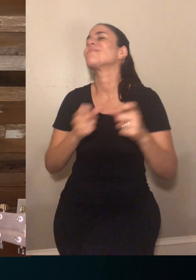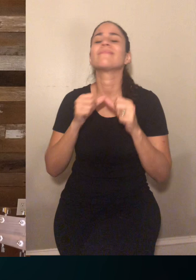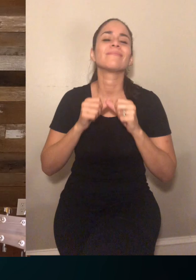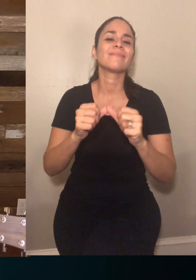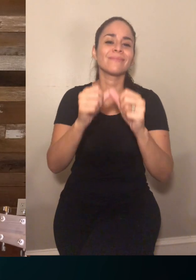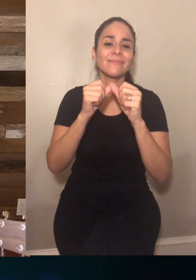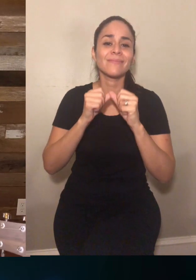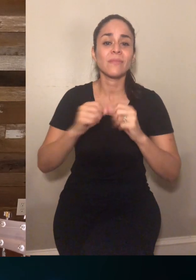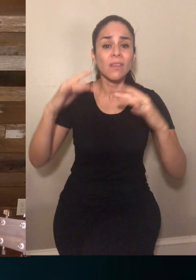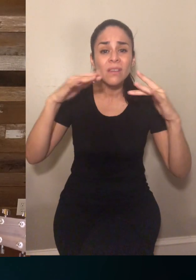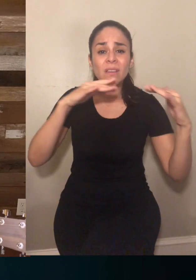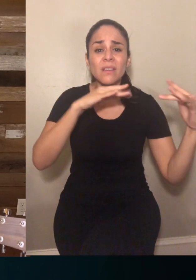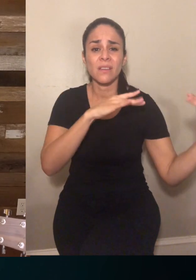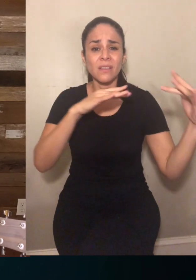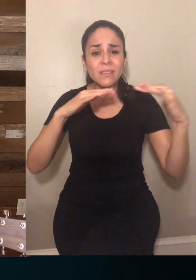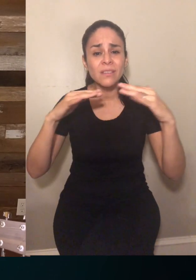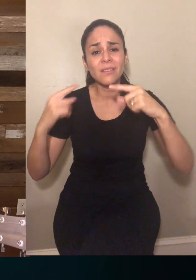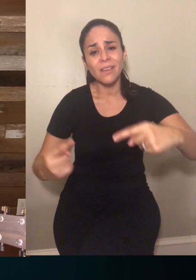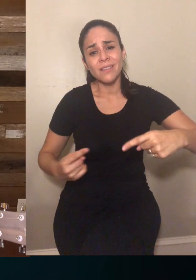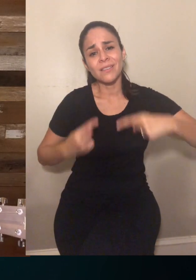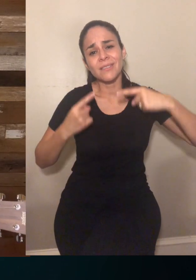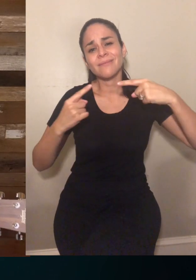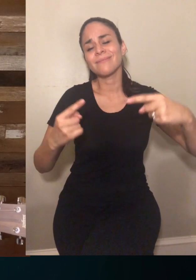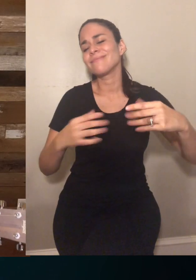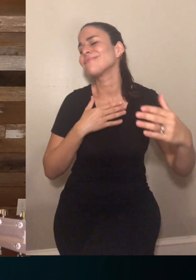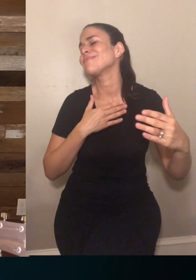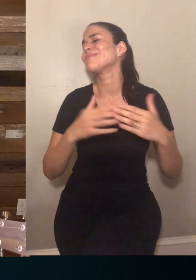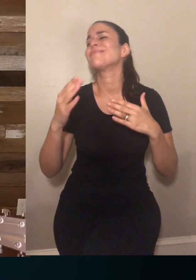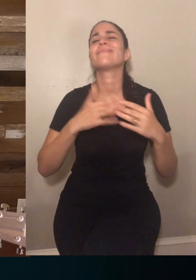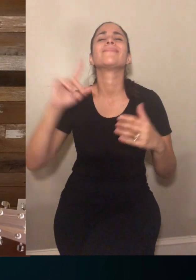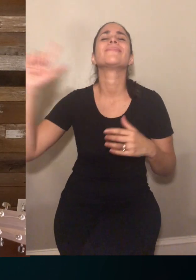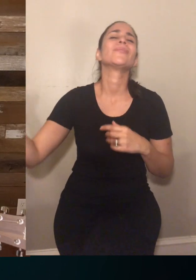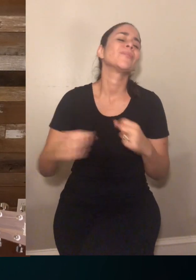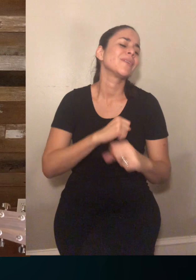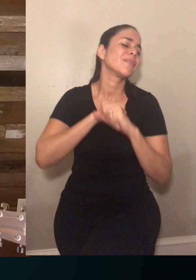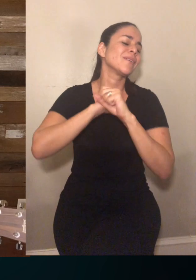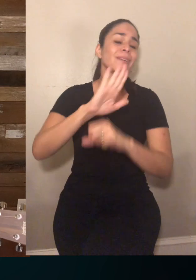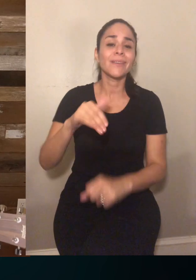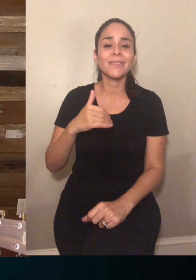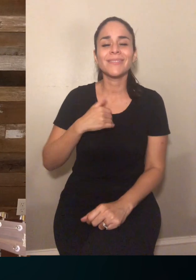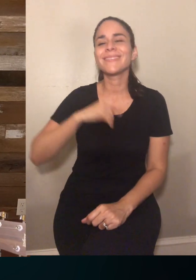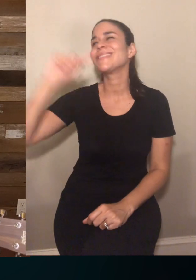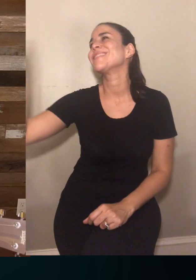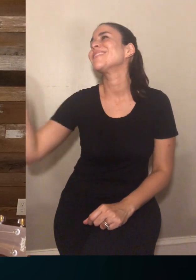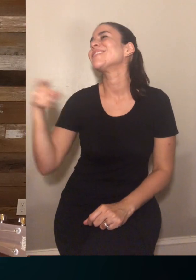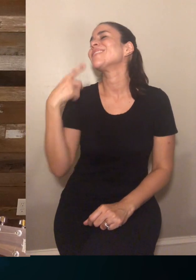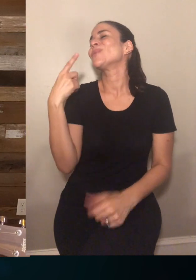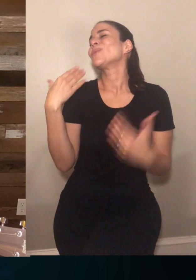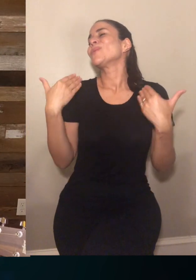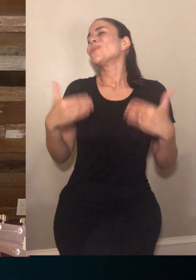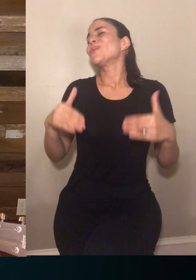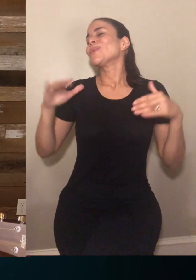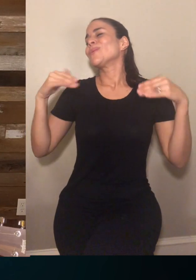In the middle of the war, you guard my soul. You alone are the